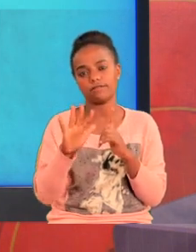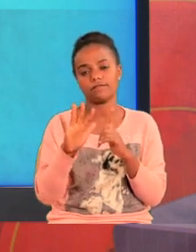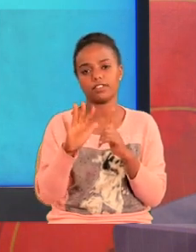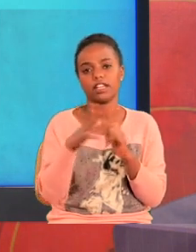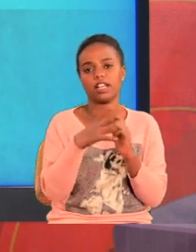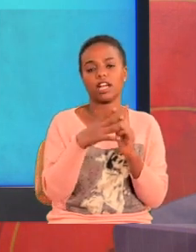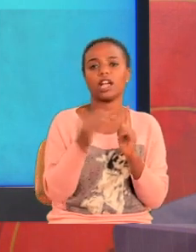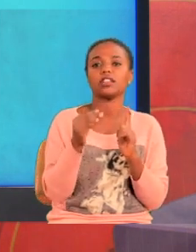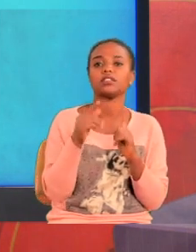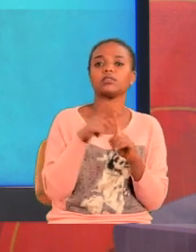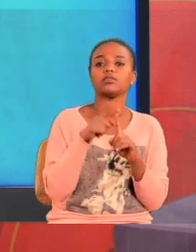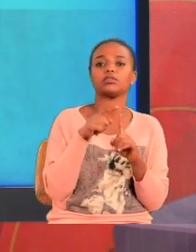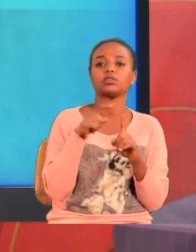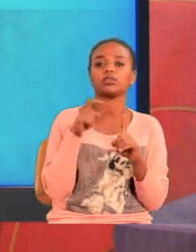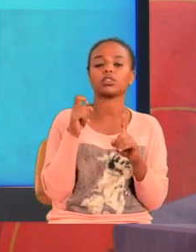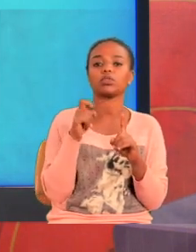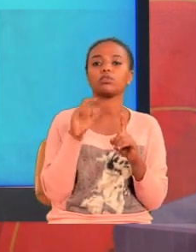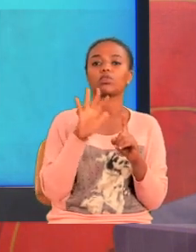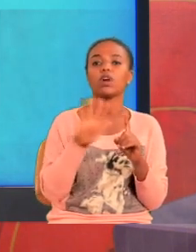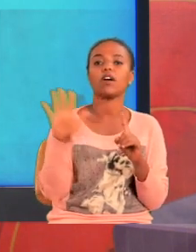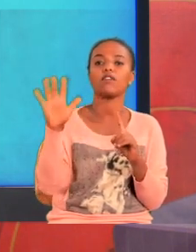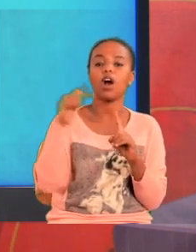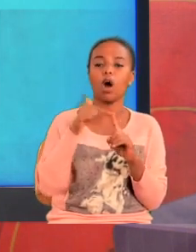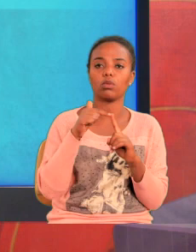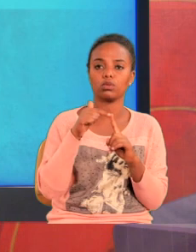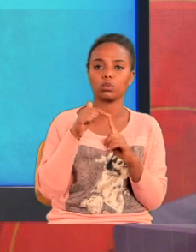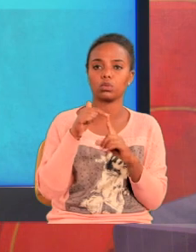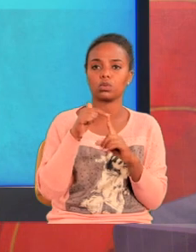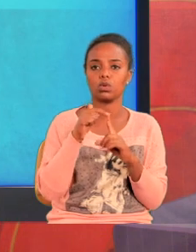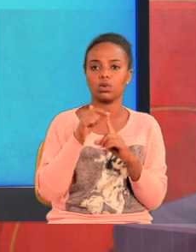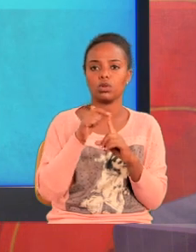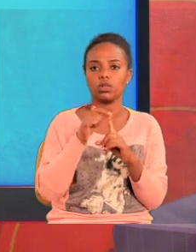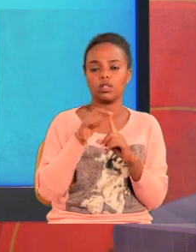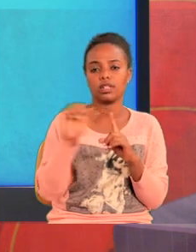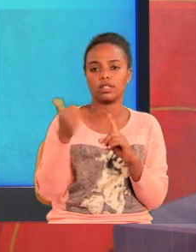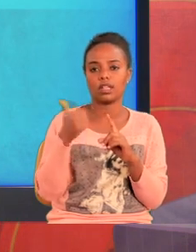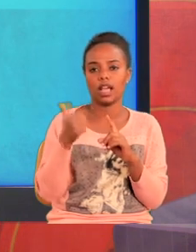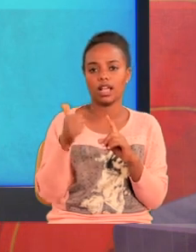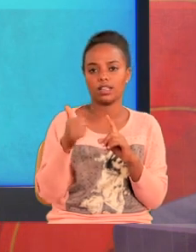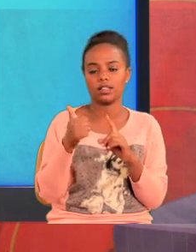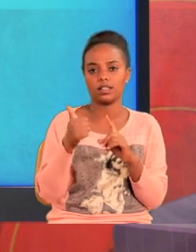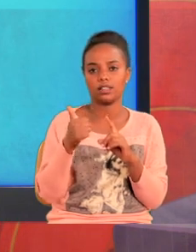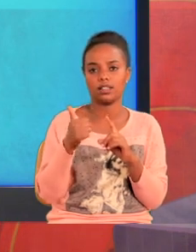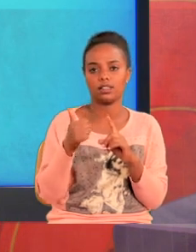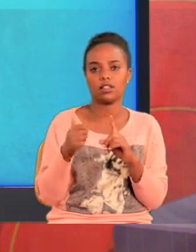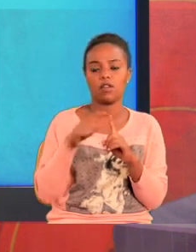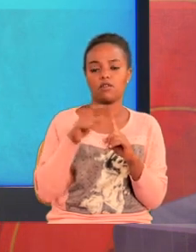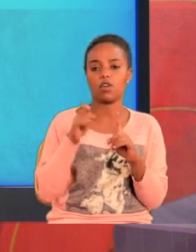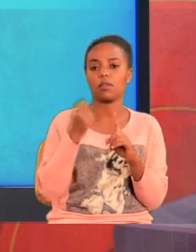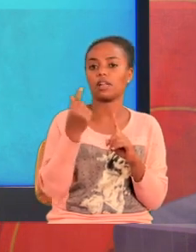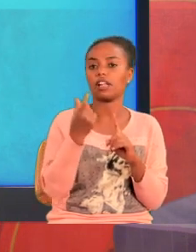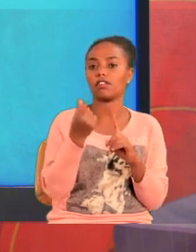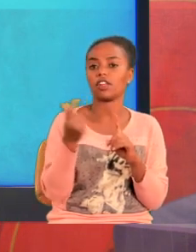and from 5 up to 10, from 11 up